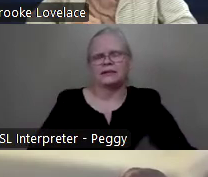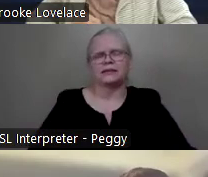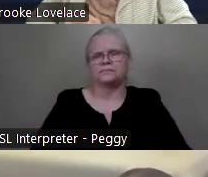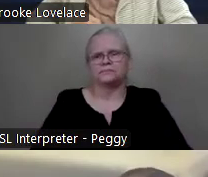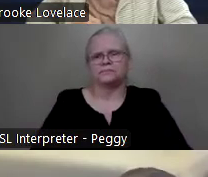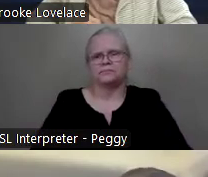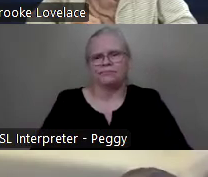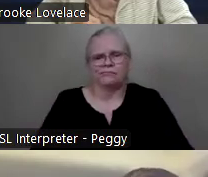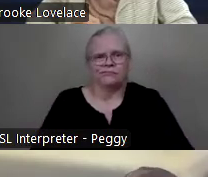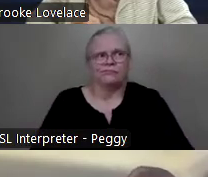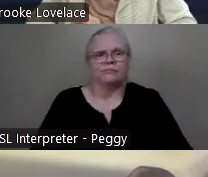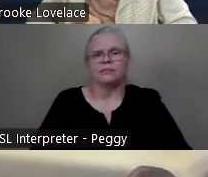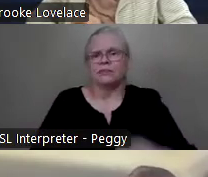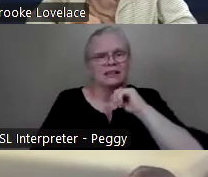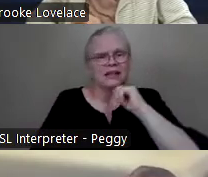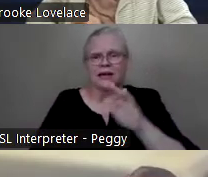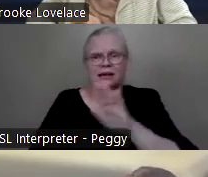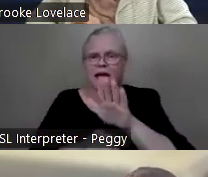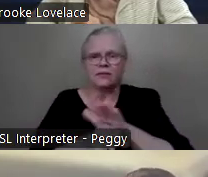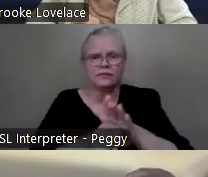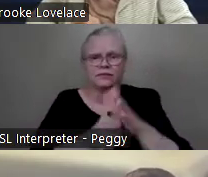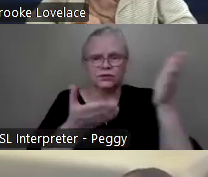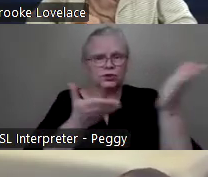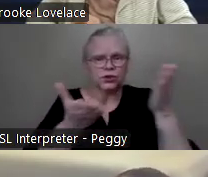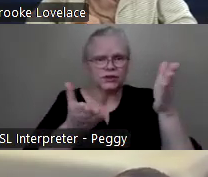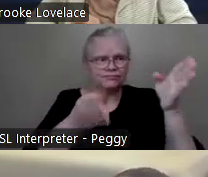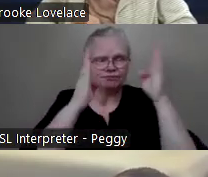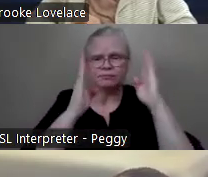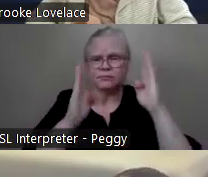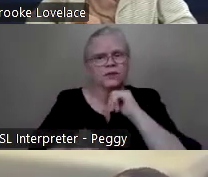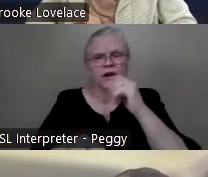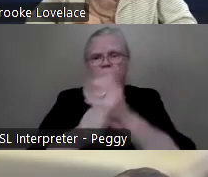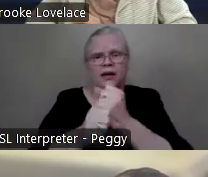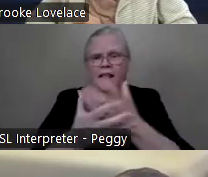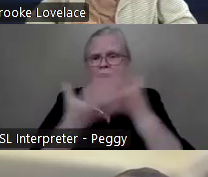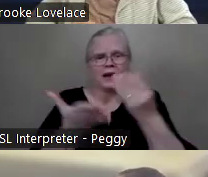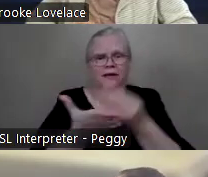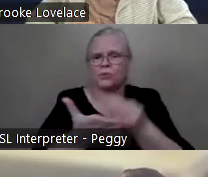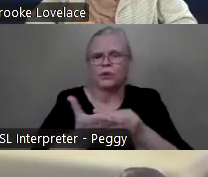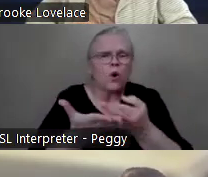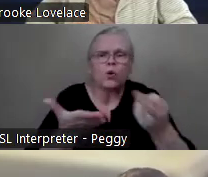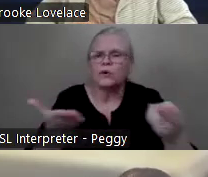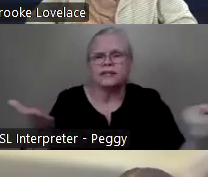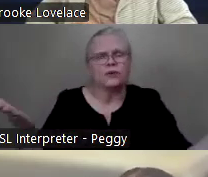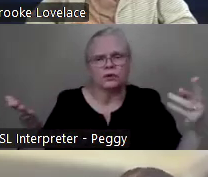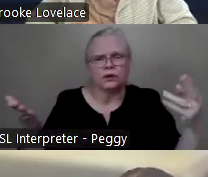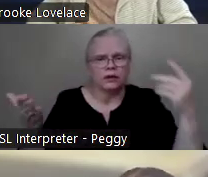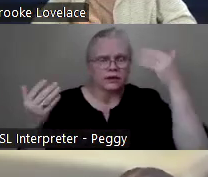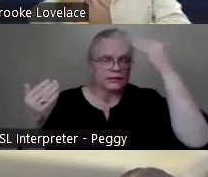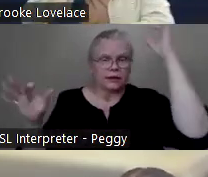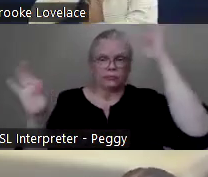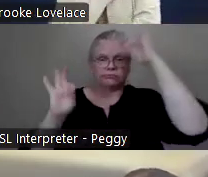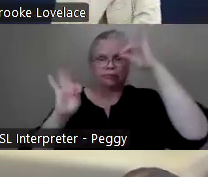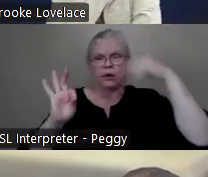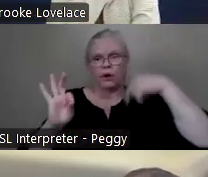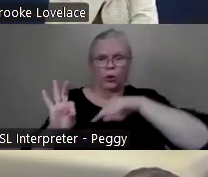that just maybe are underserved or don't get a lot of resources because they're just not aware that we exist. So if anybody has any